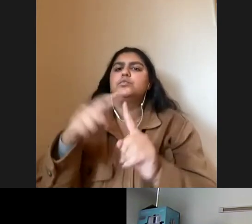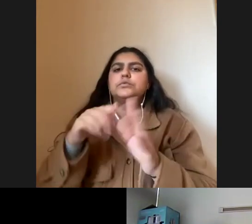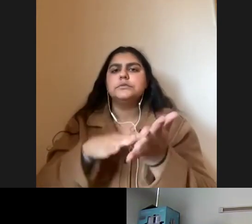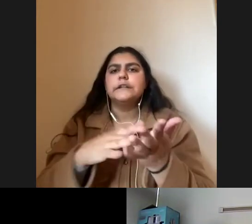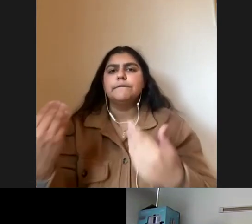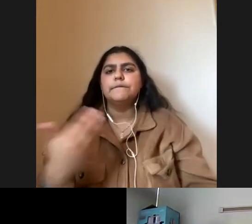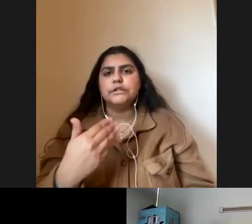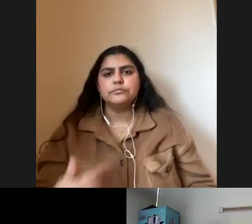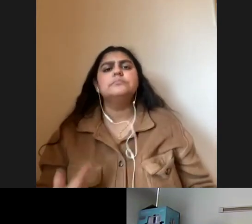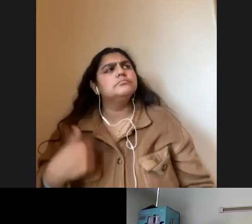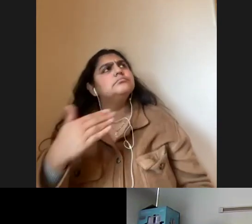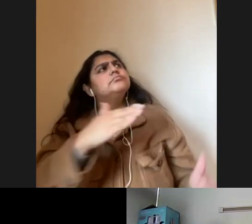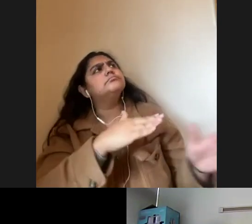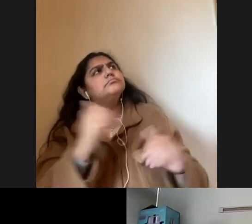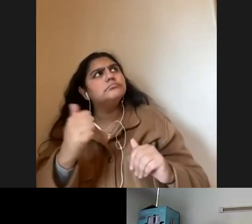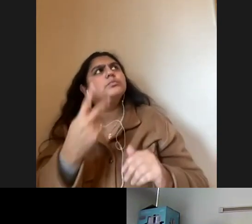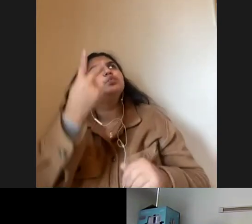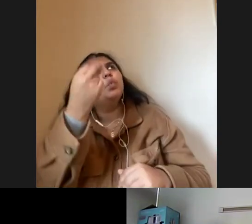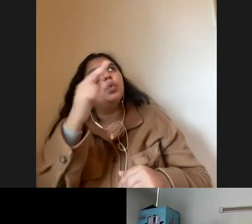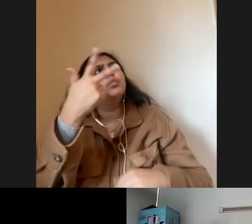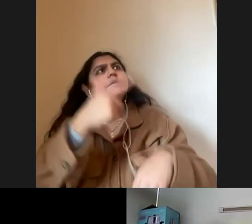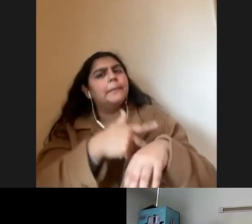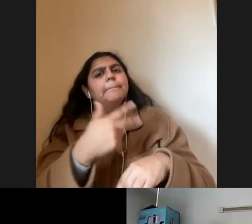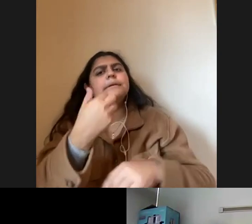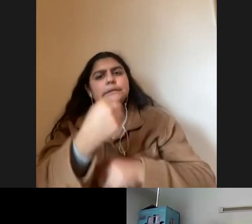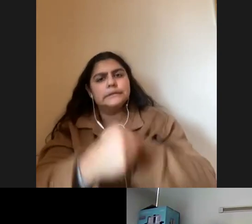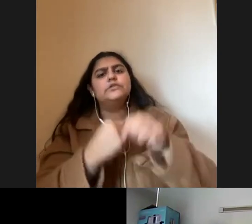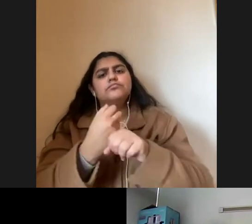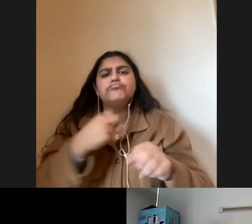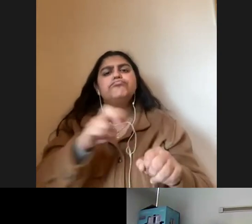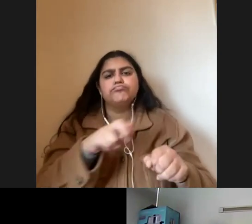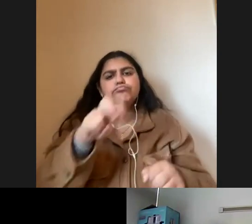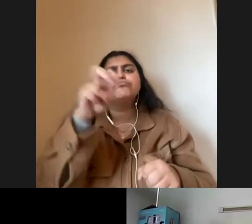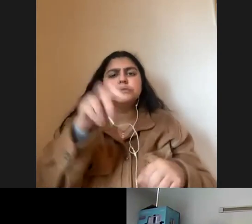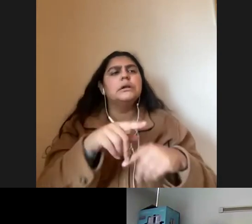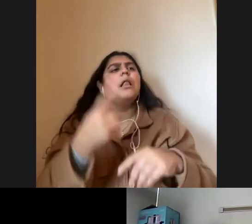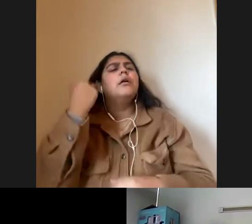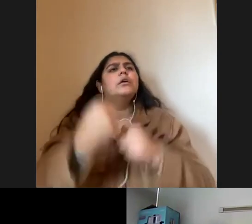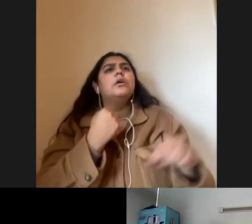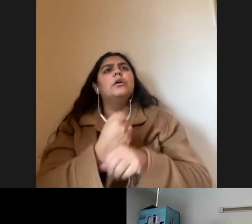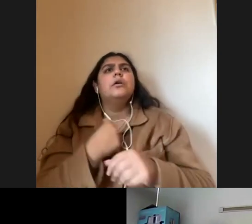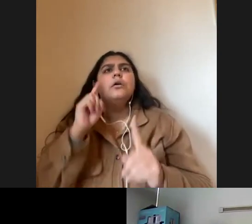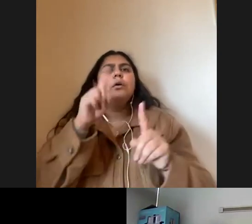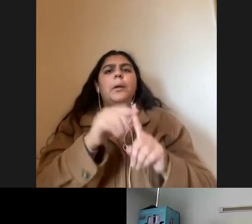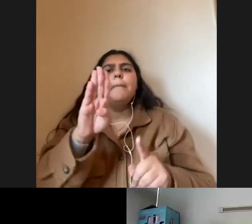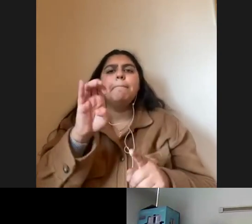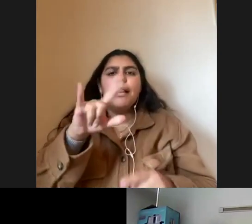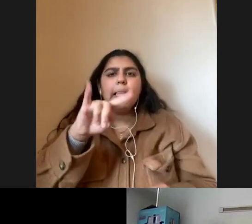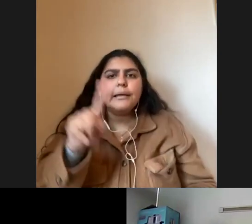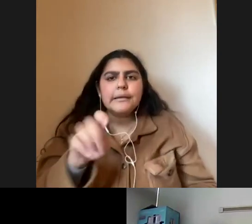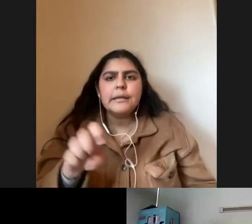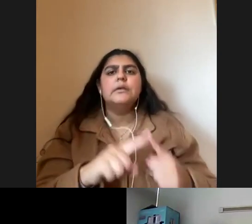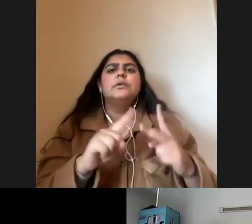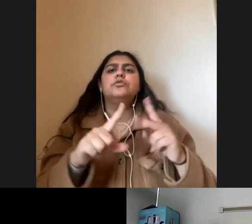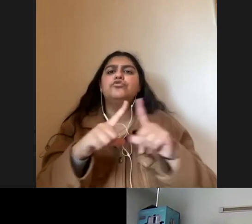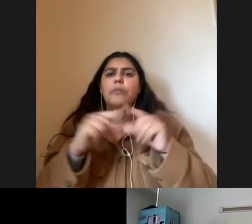United States to study fish probably 2 or 3 times a year, depending on where we're going. Last year, I went to Belize, Japan, and some